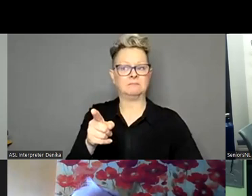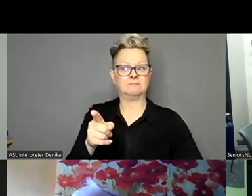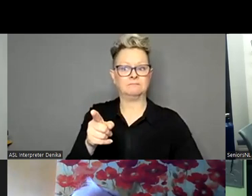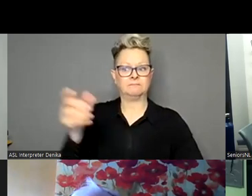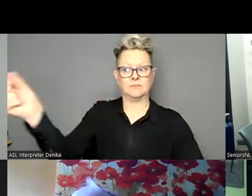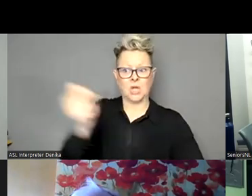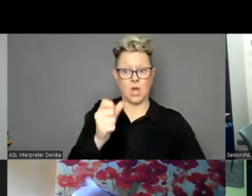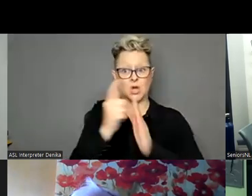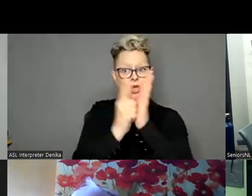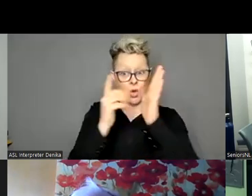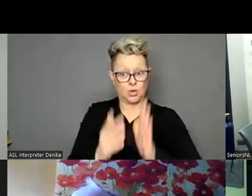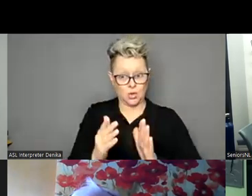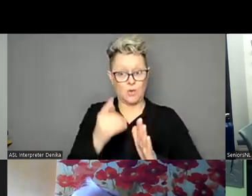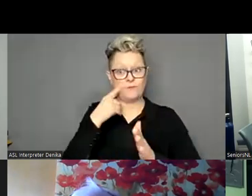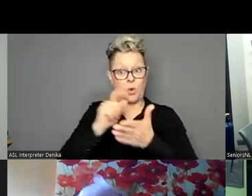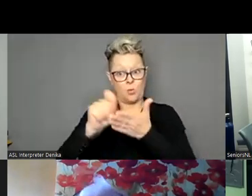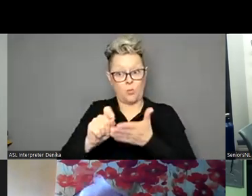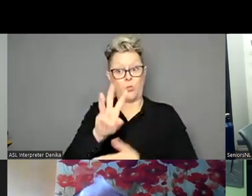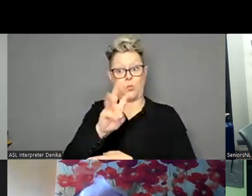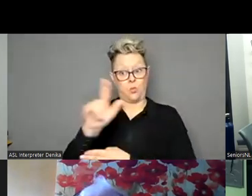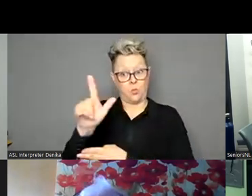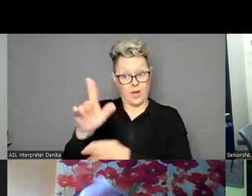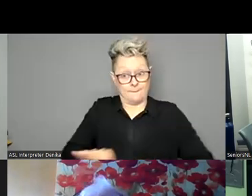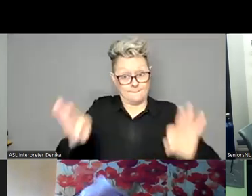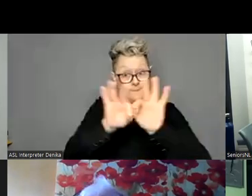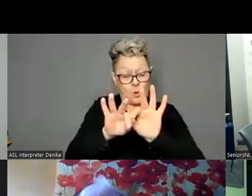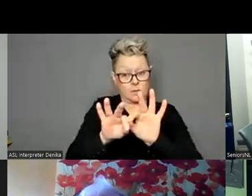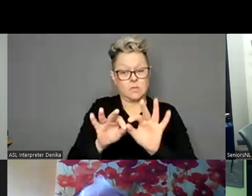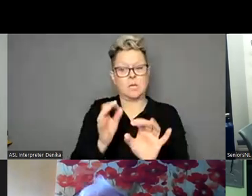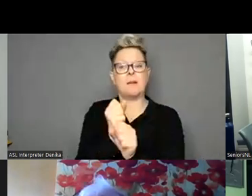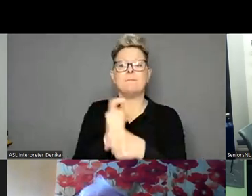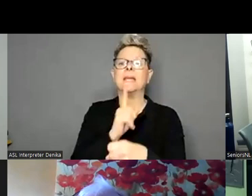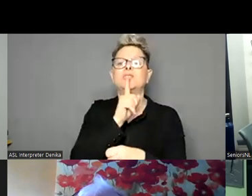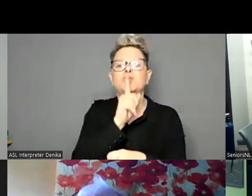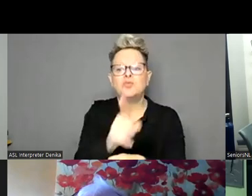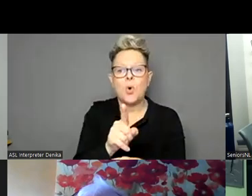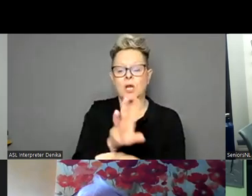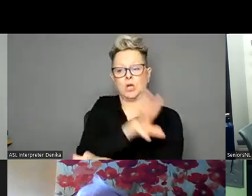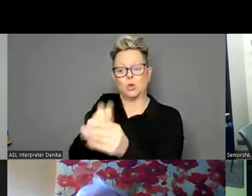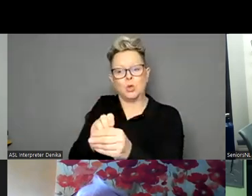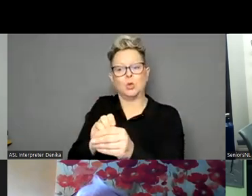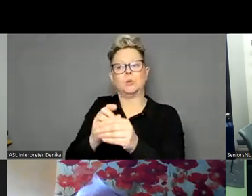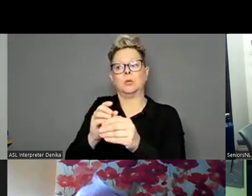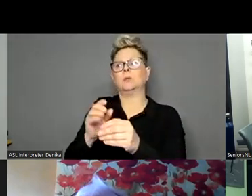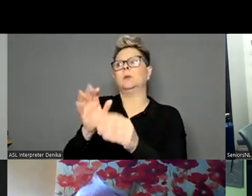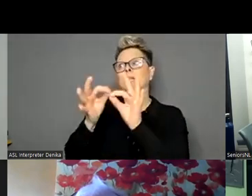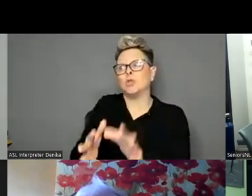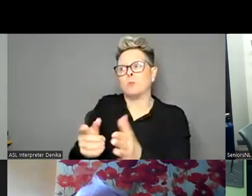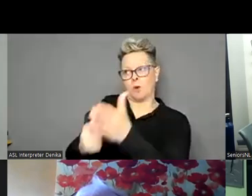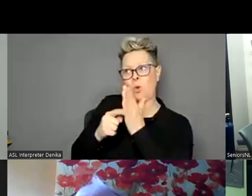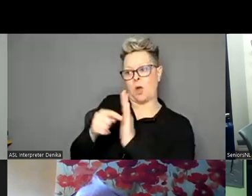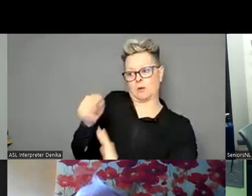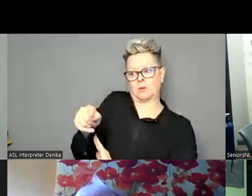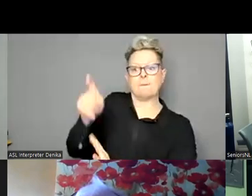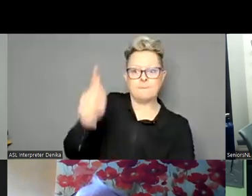write their will, and have them sort of address some of those issues in the drafting.